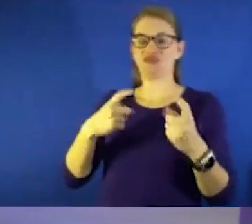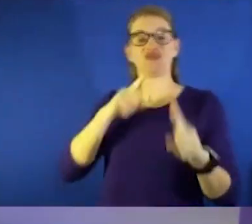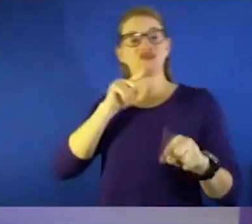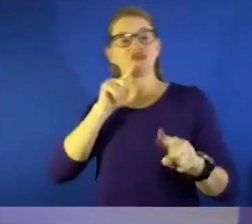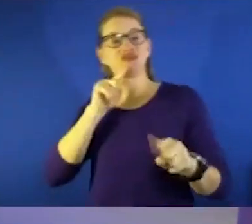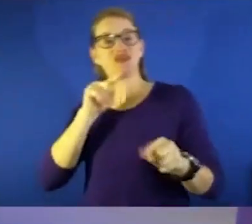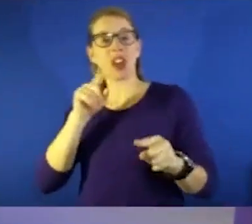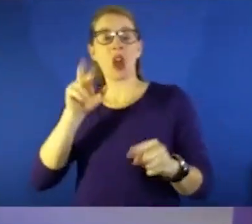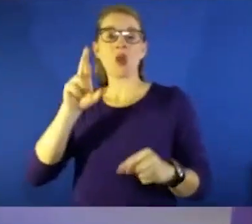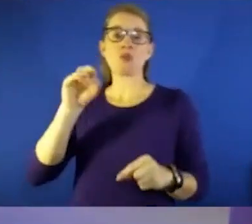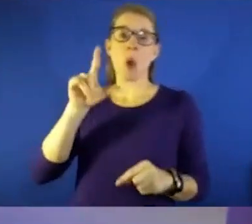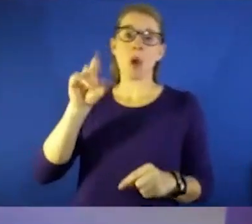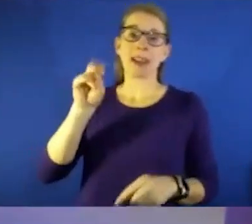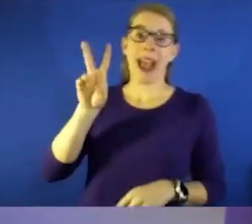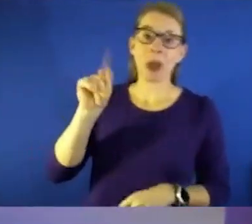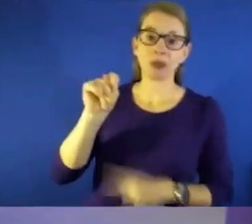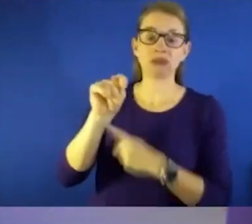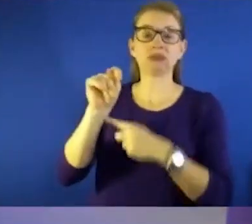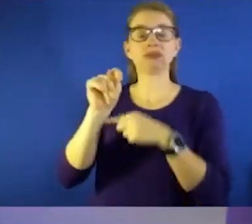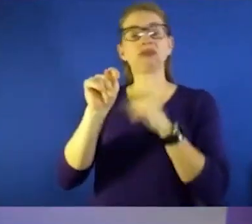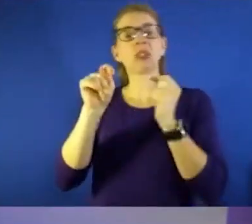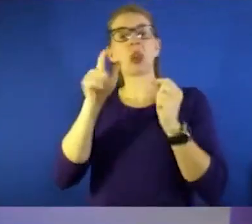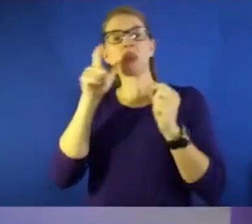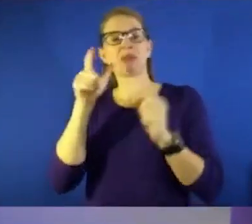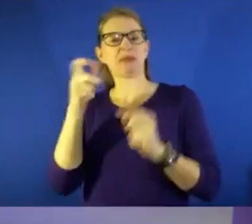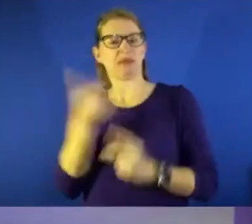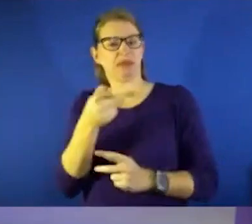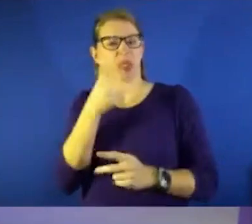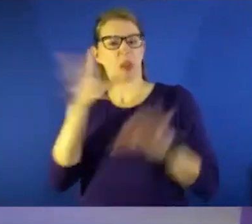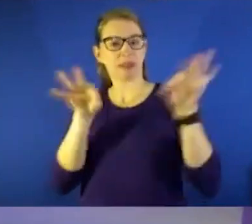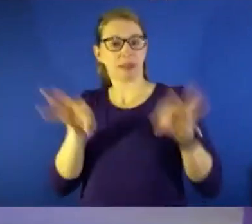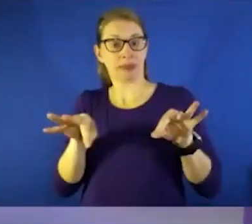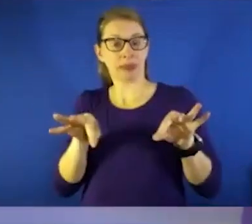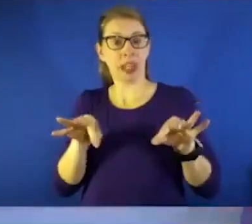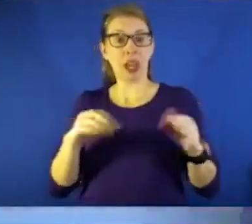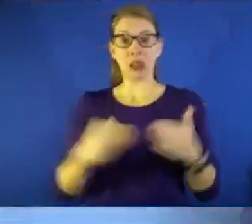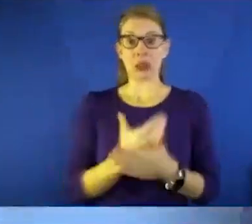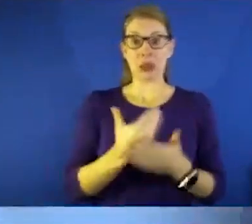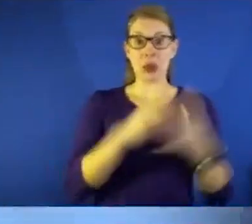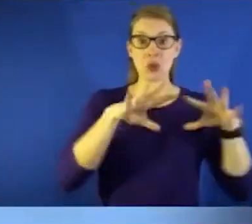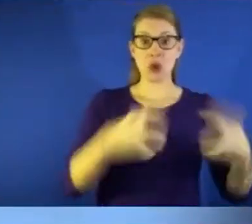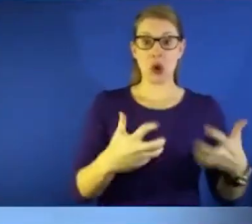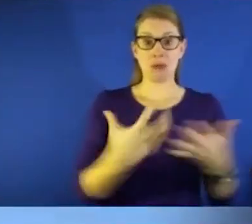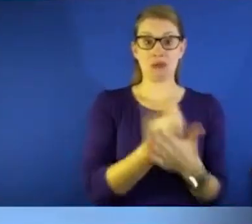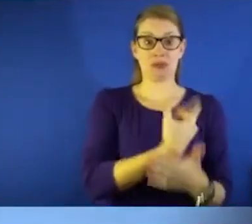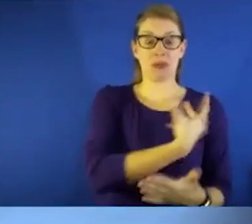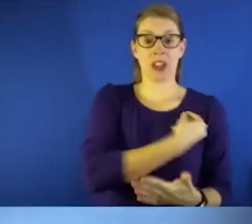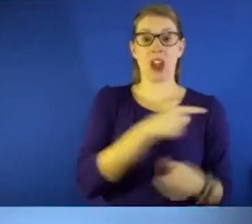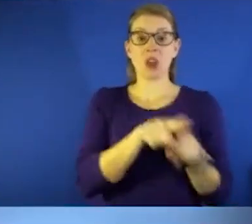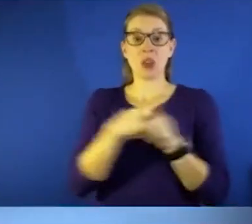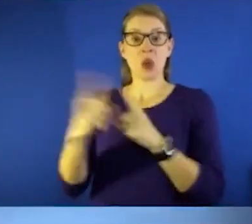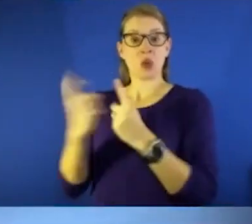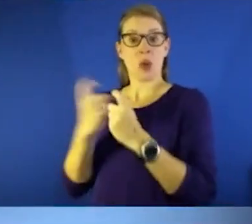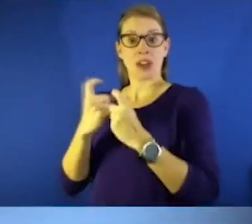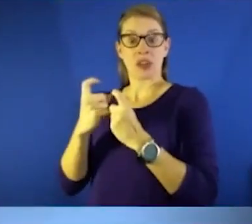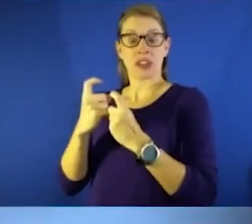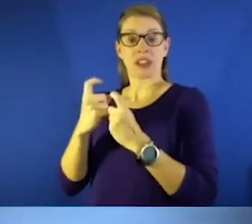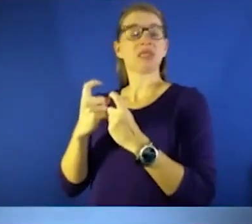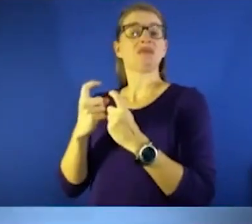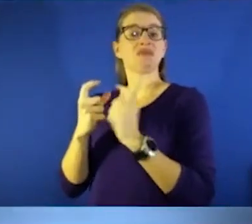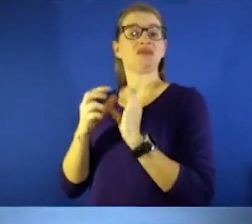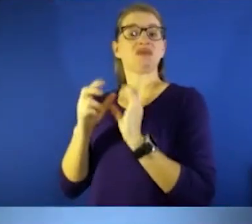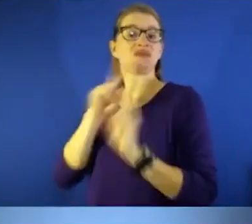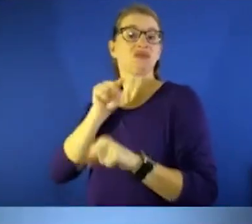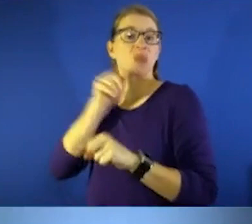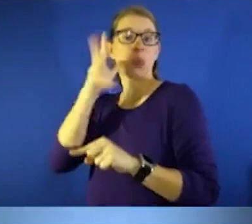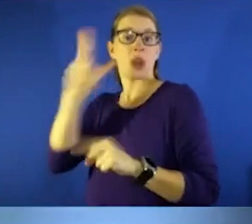the health system as we get another group vaccinated. Of course, we're going to take your questions about kids and the vaccine coming up here in a minute, so make sure you